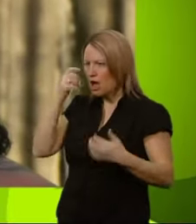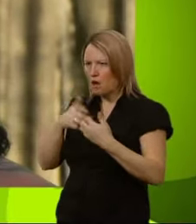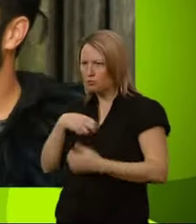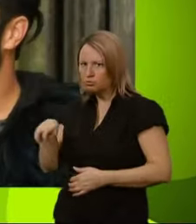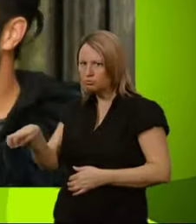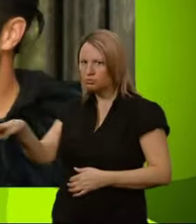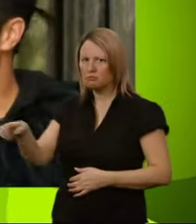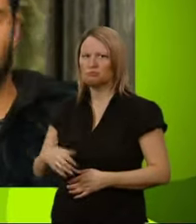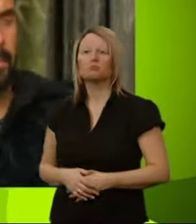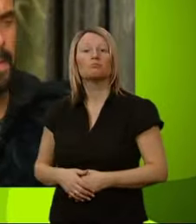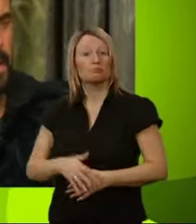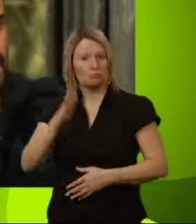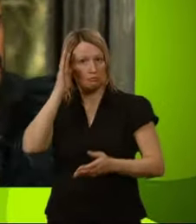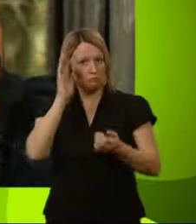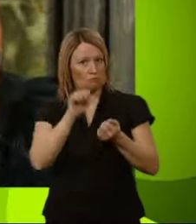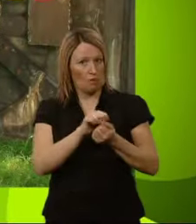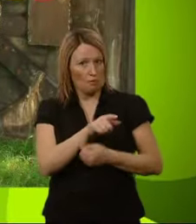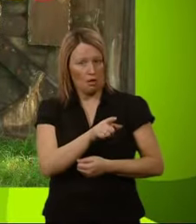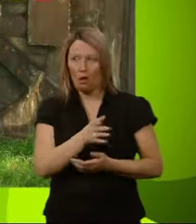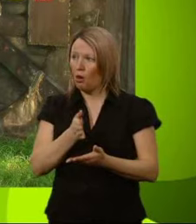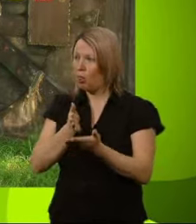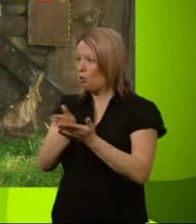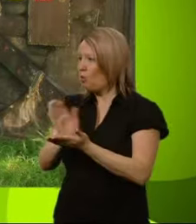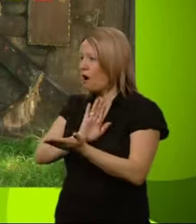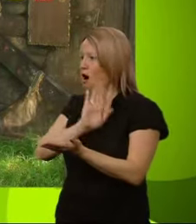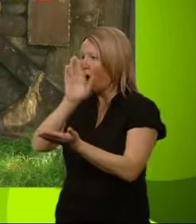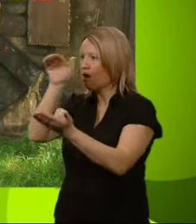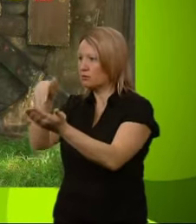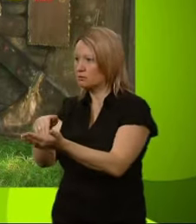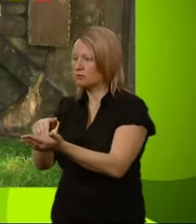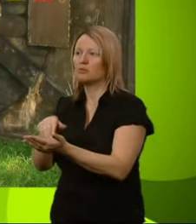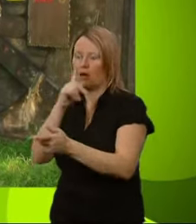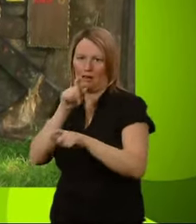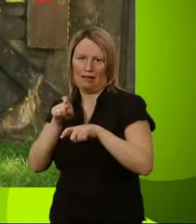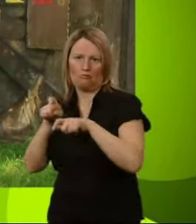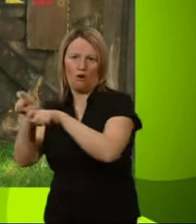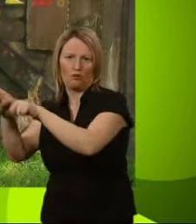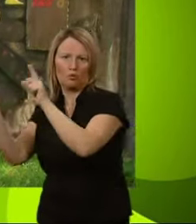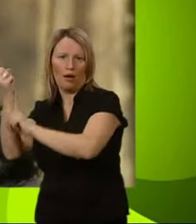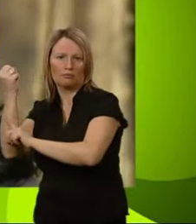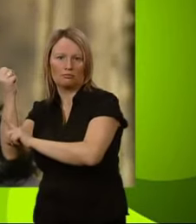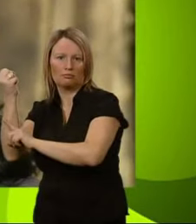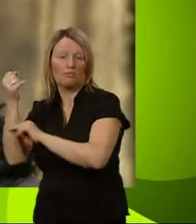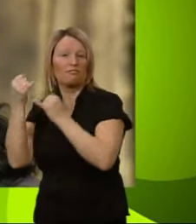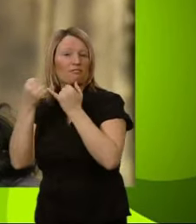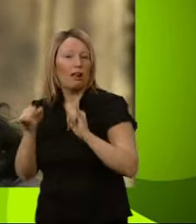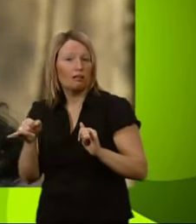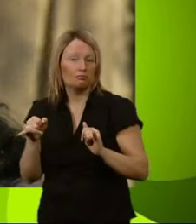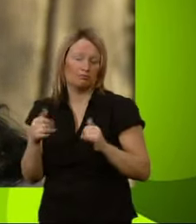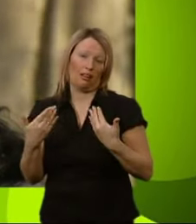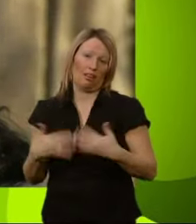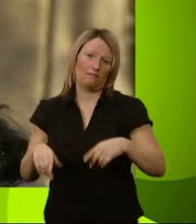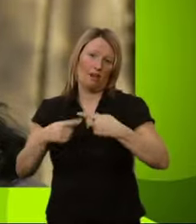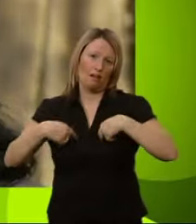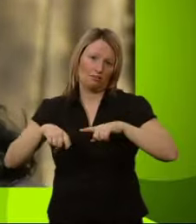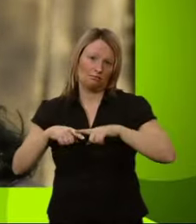doing. Remember, pass through the portal at the end of the path, and you may continue on this quest. Fail, and